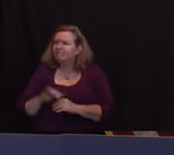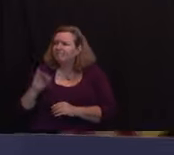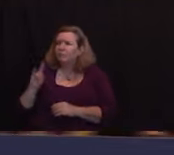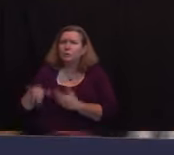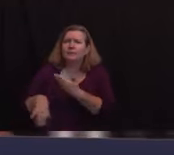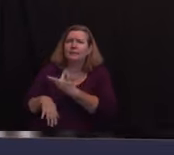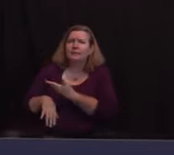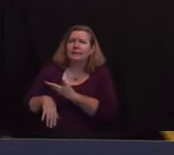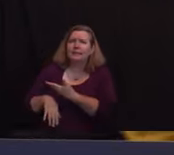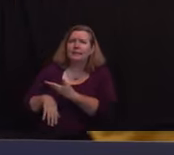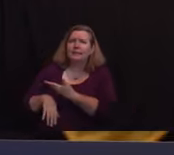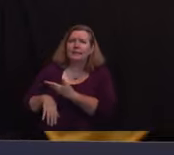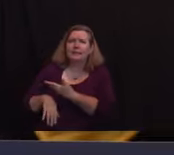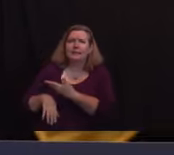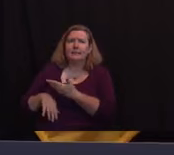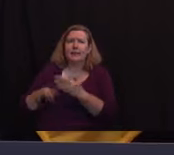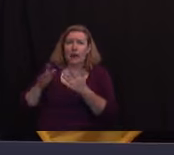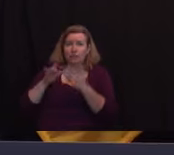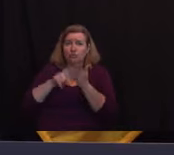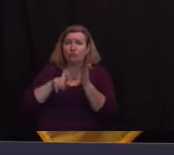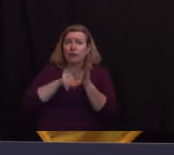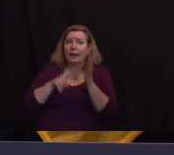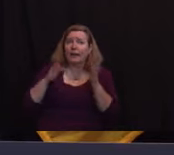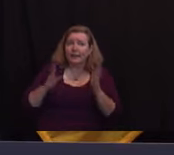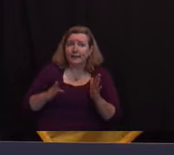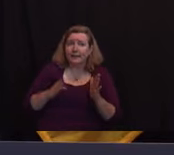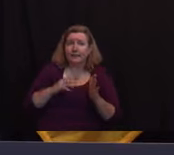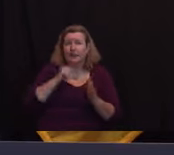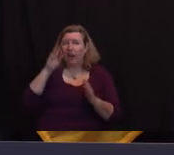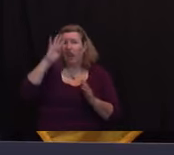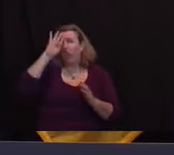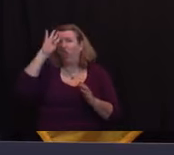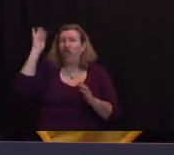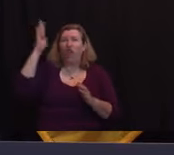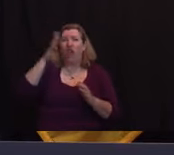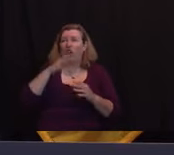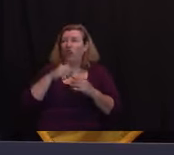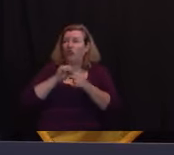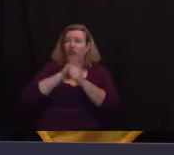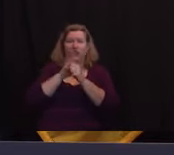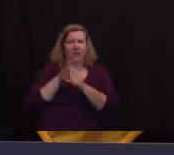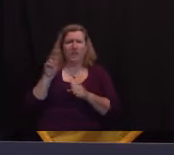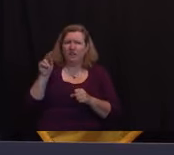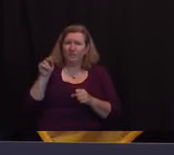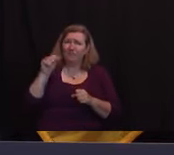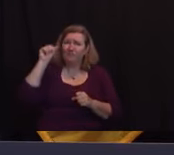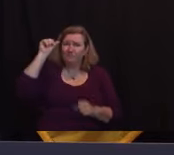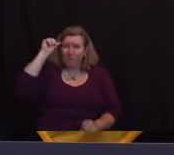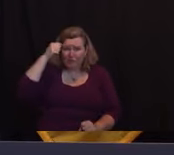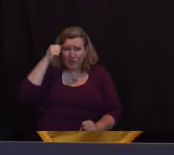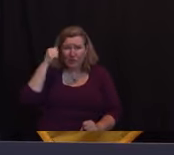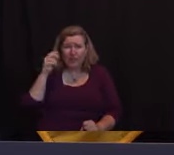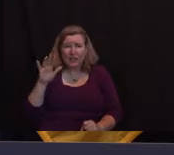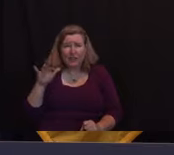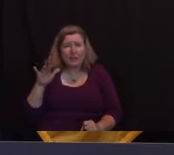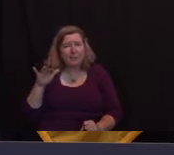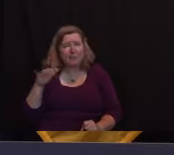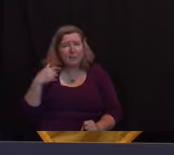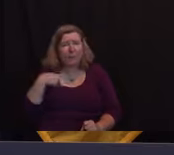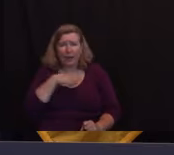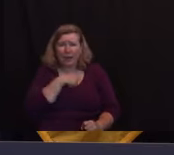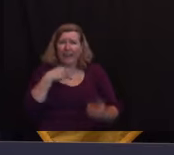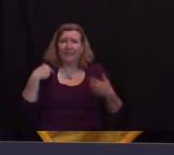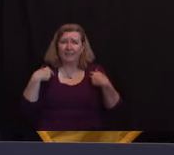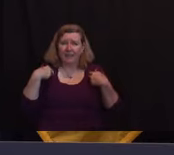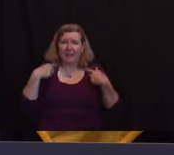while, contact tracing didn't just get invented with COVID-19, right? So it's important to note that the infrastructure existed. We just